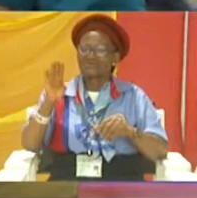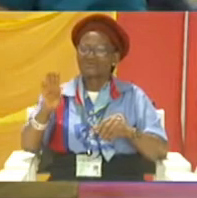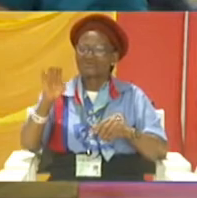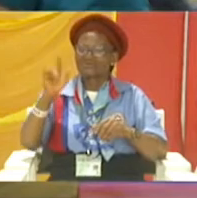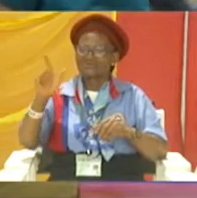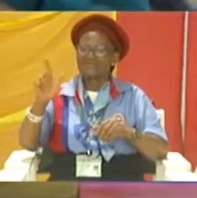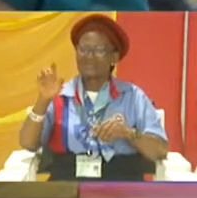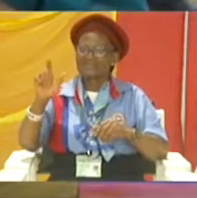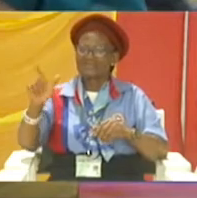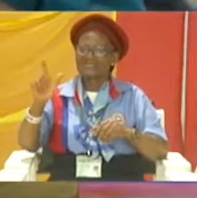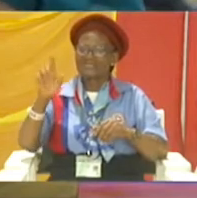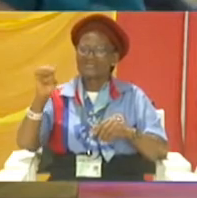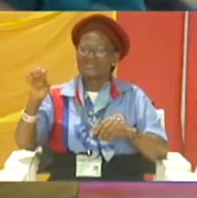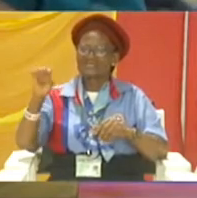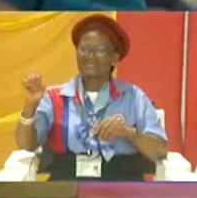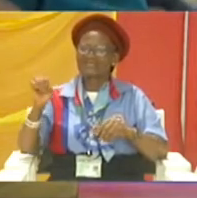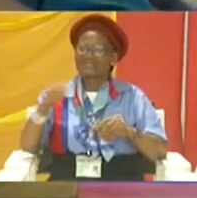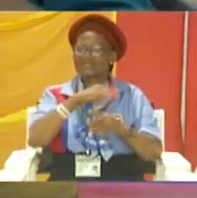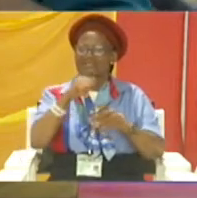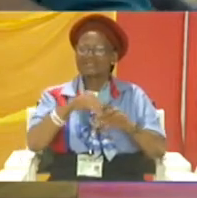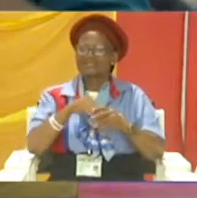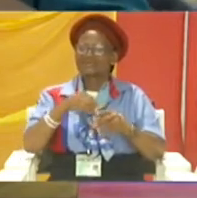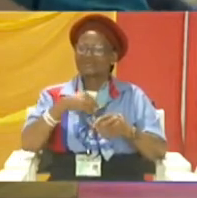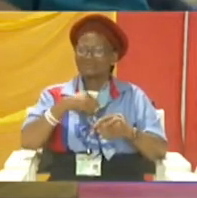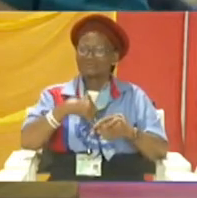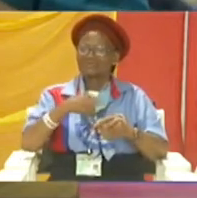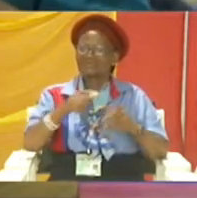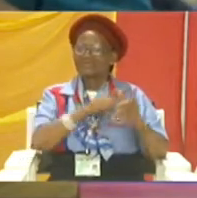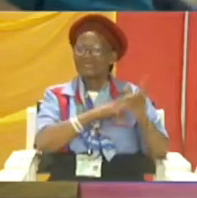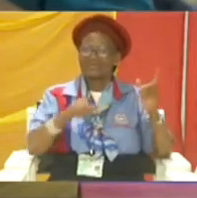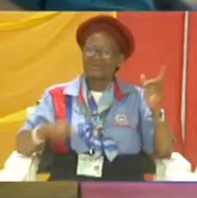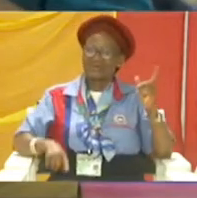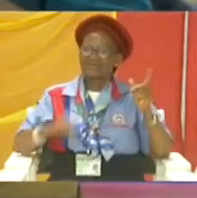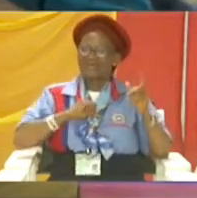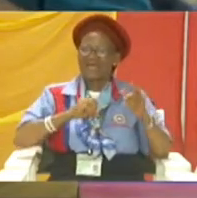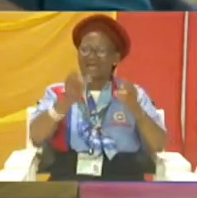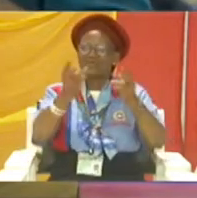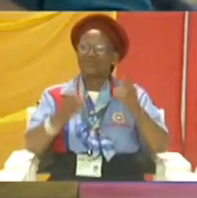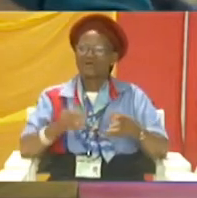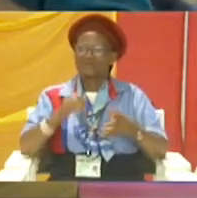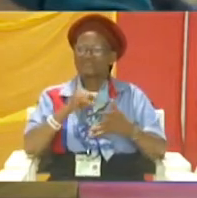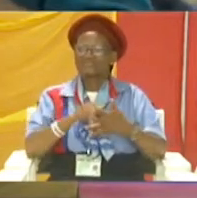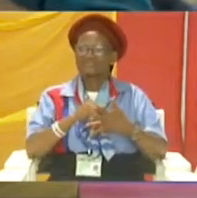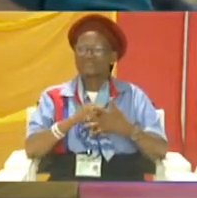Include me, Lord. I want it